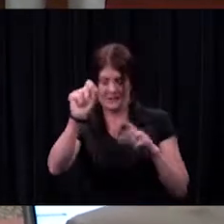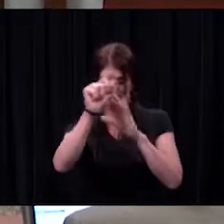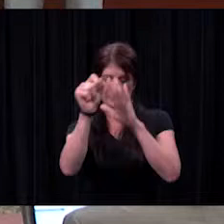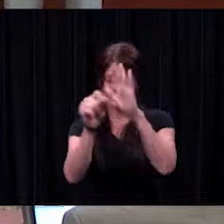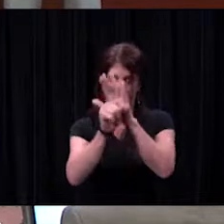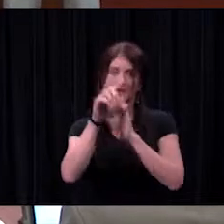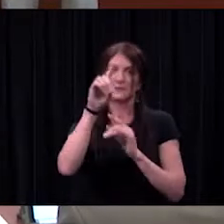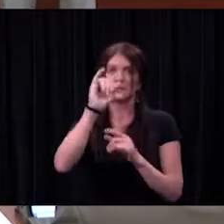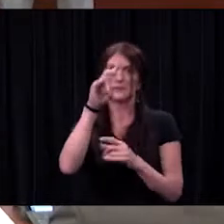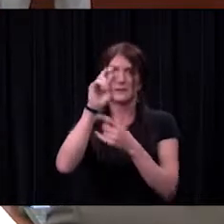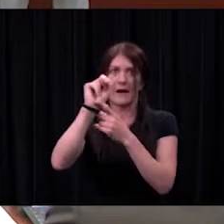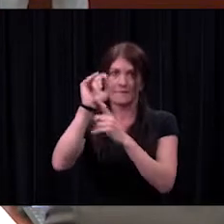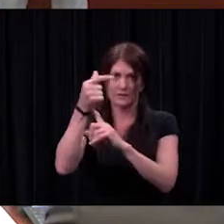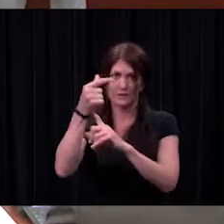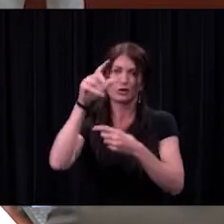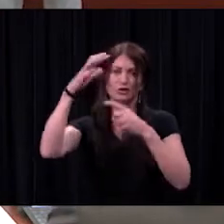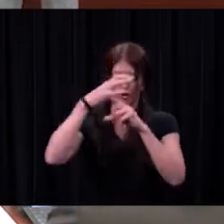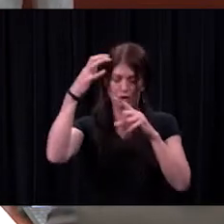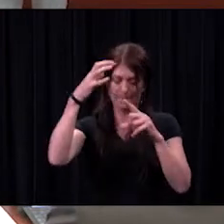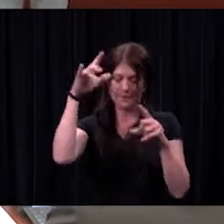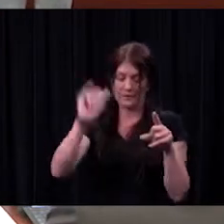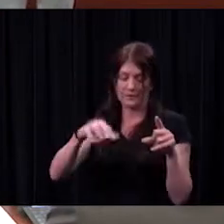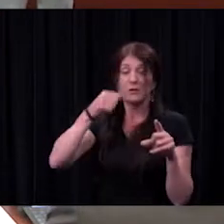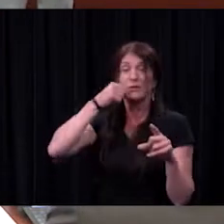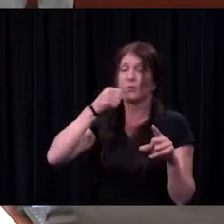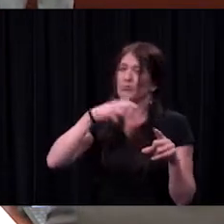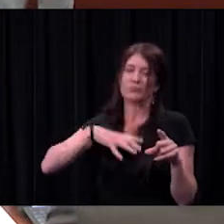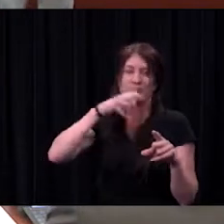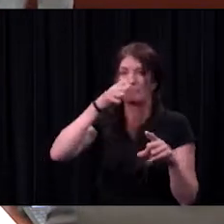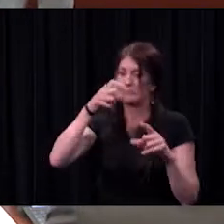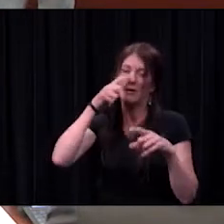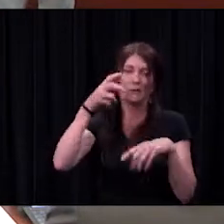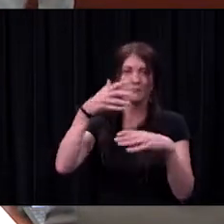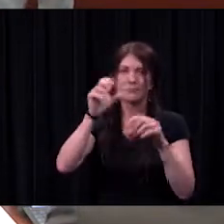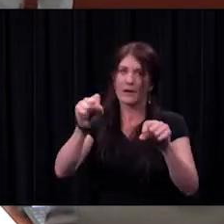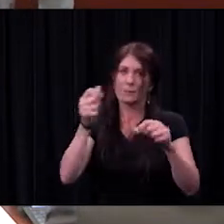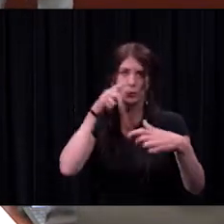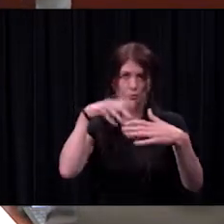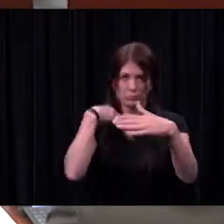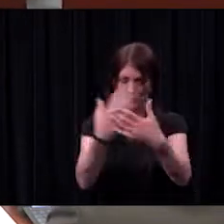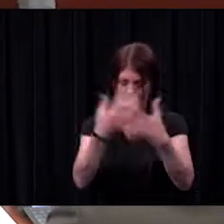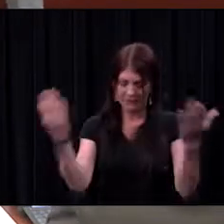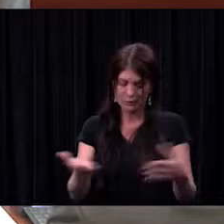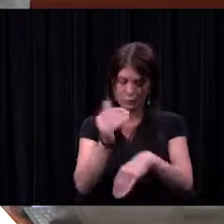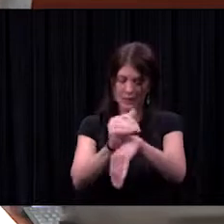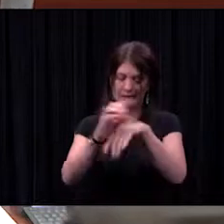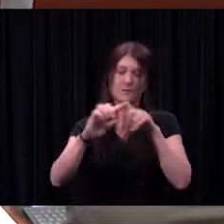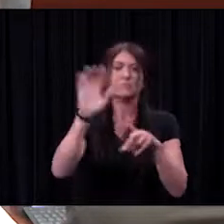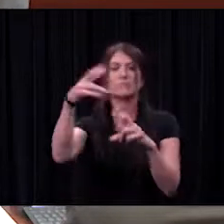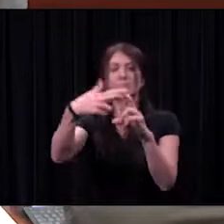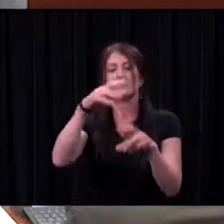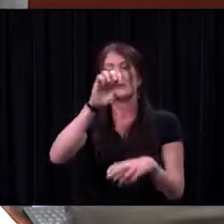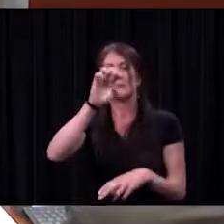but we want to make sure she is recognized as well. So congratulations to all of our Olathe East athletes.